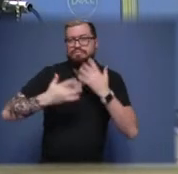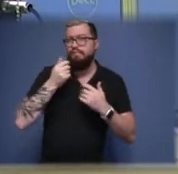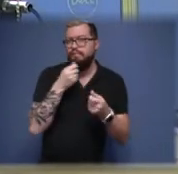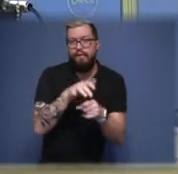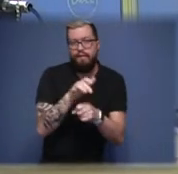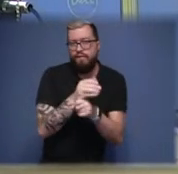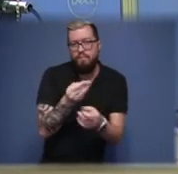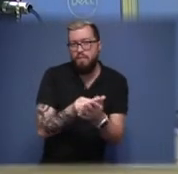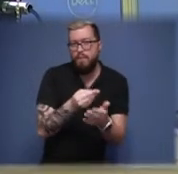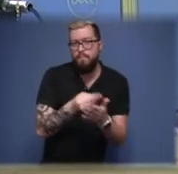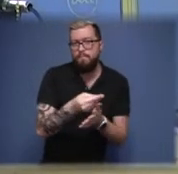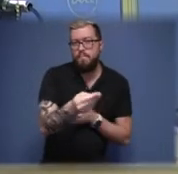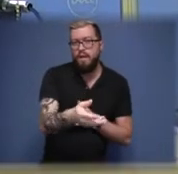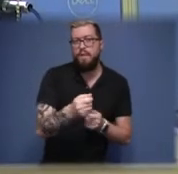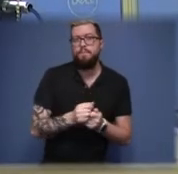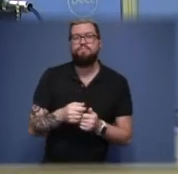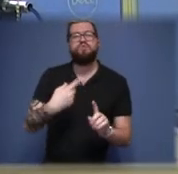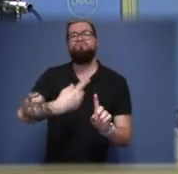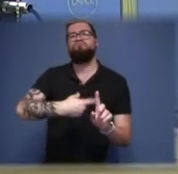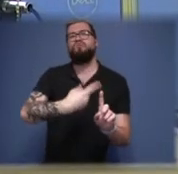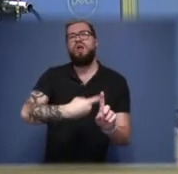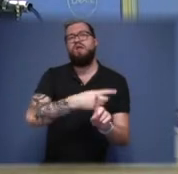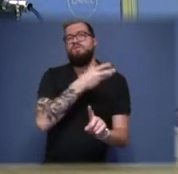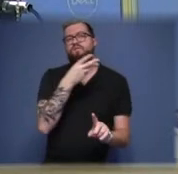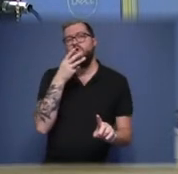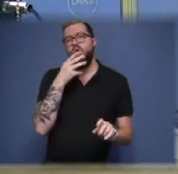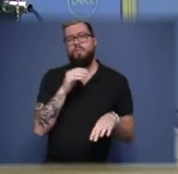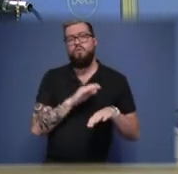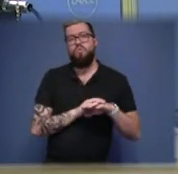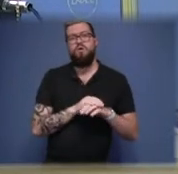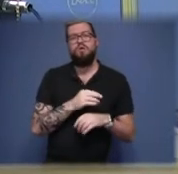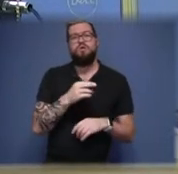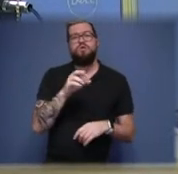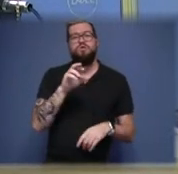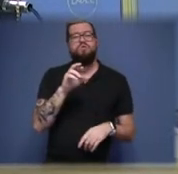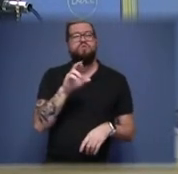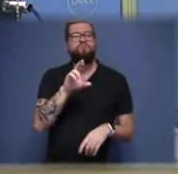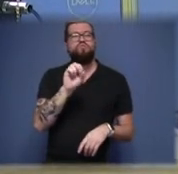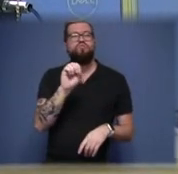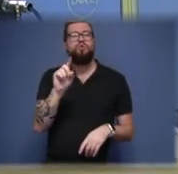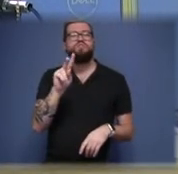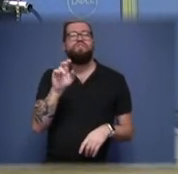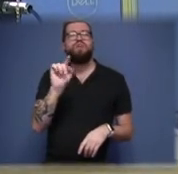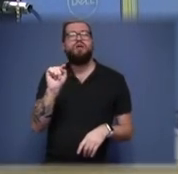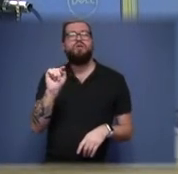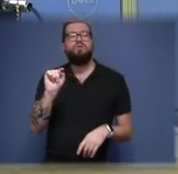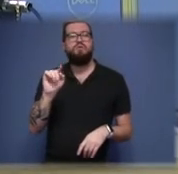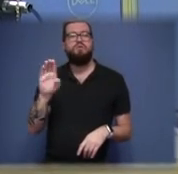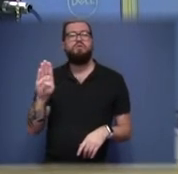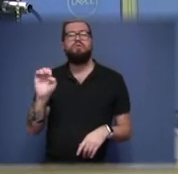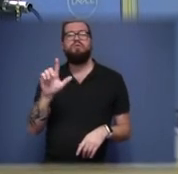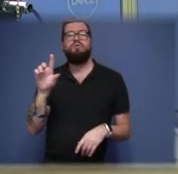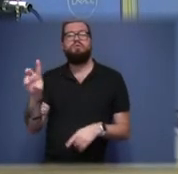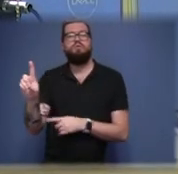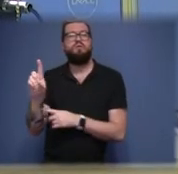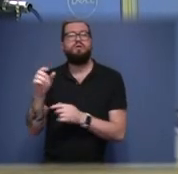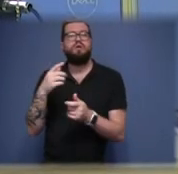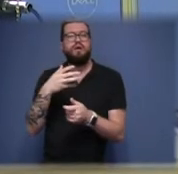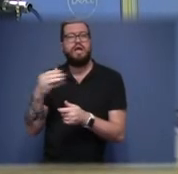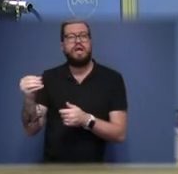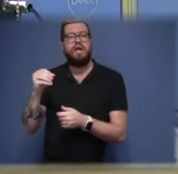it. He rented it. It was on the Roosevelt Boulevard and Grand Avenue, if you can